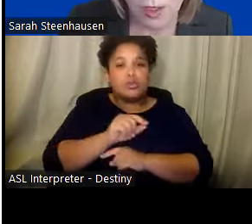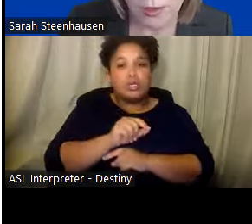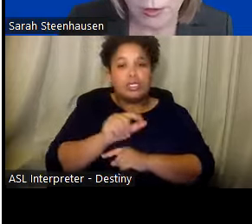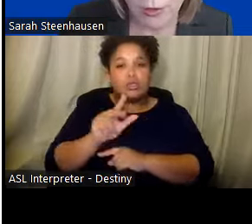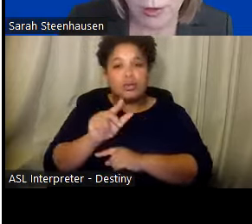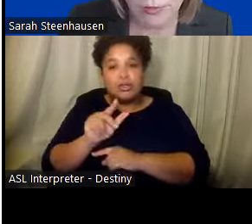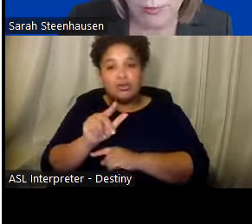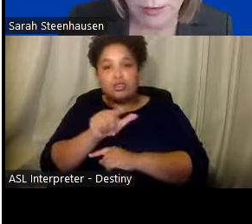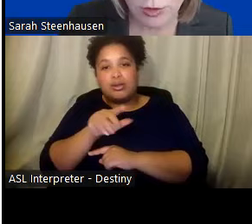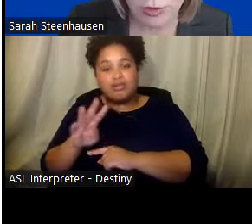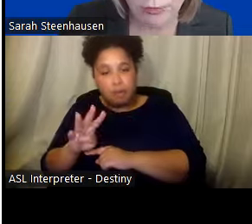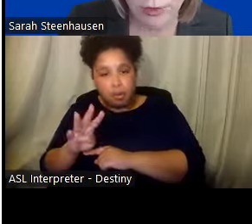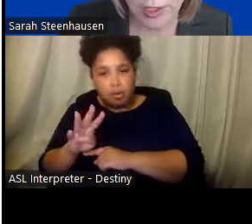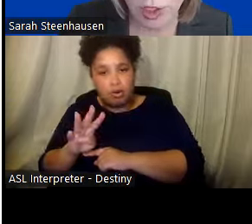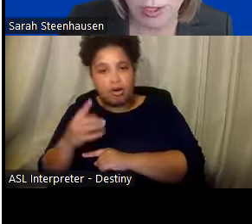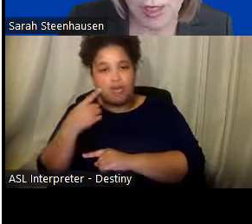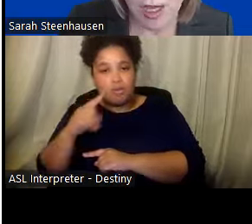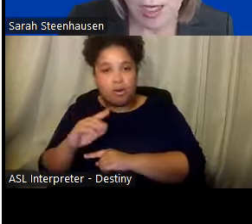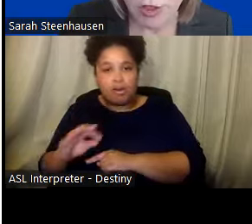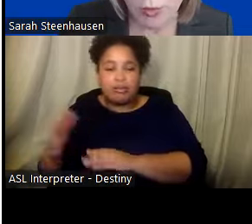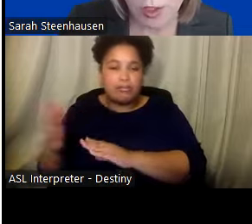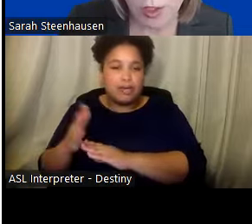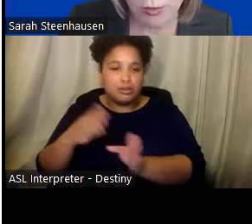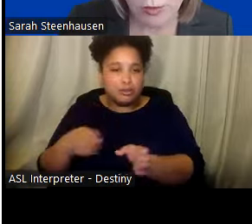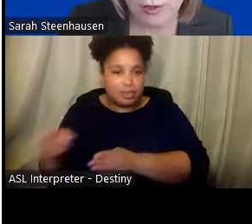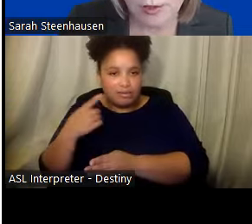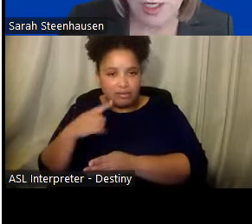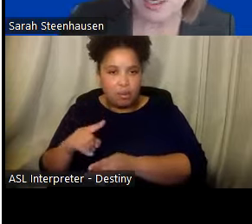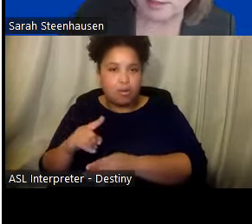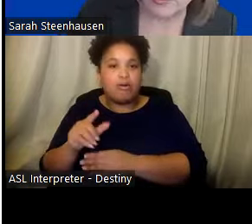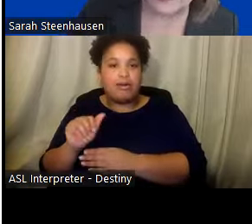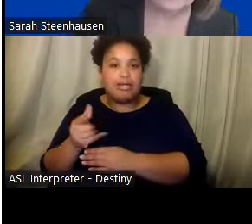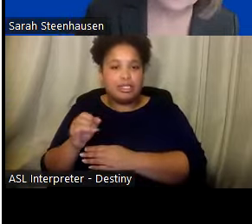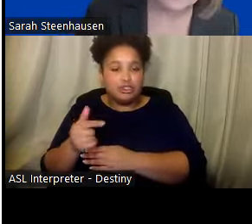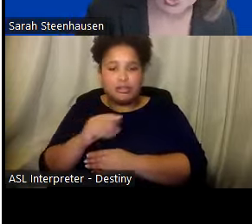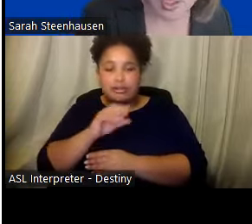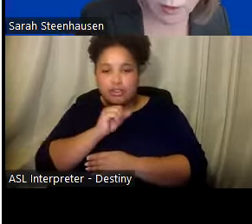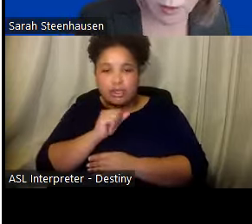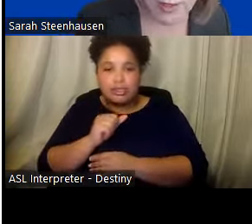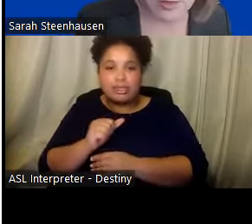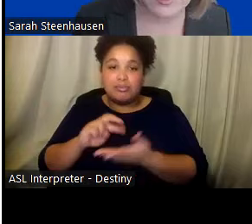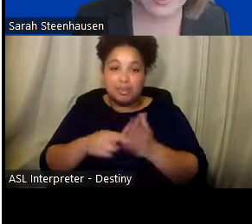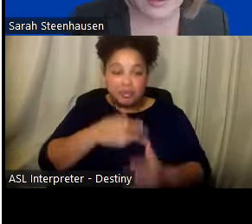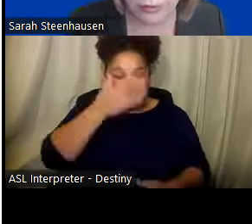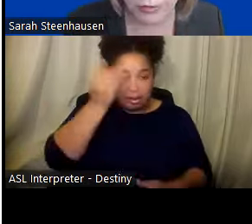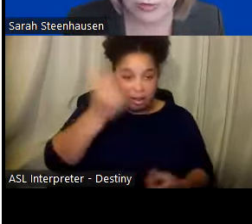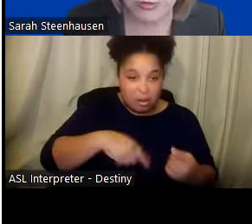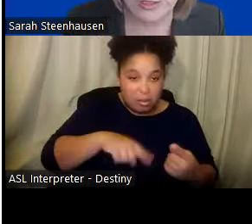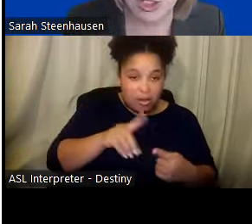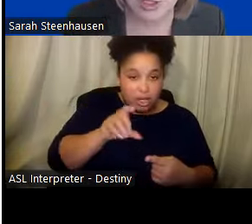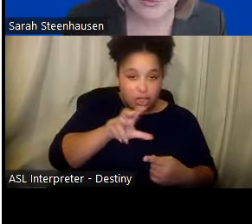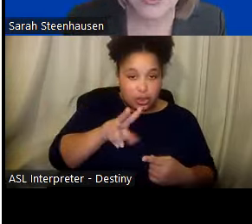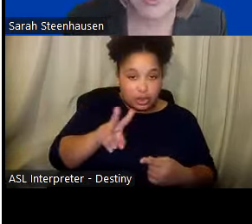2023-24 year of the Master Plan for Aging. I do want to note that it's not as if we have forgotten about the